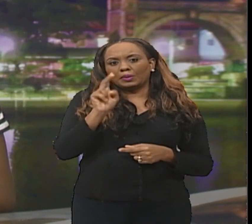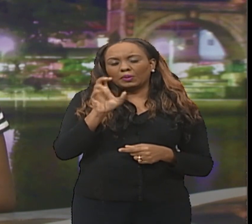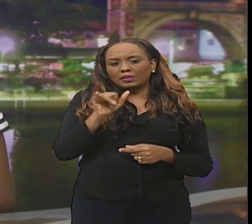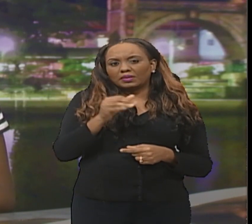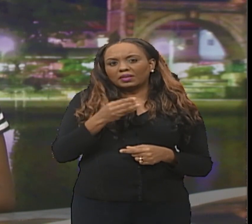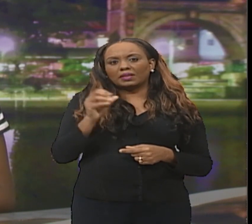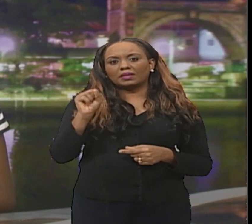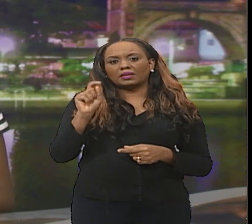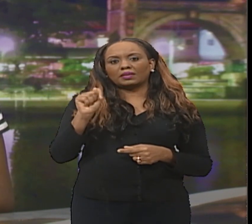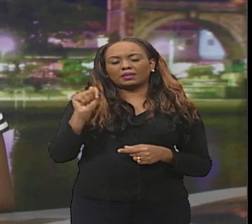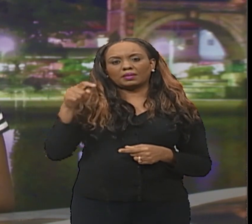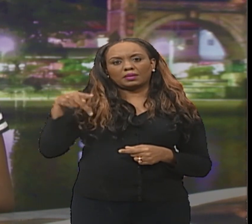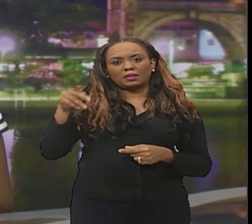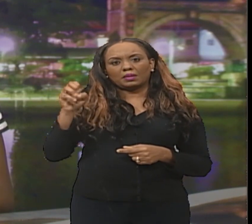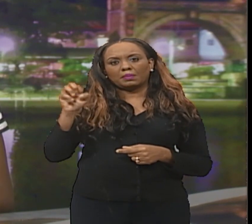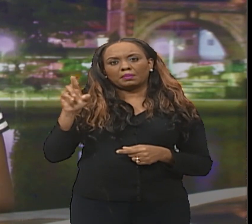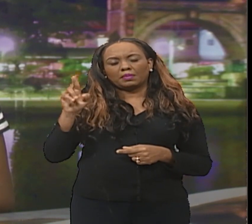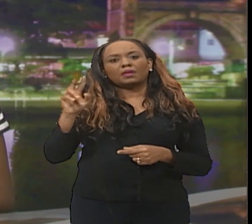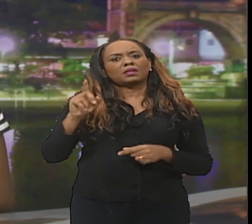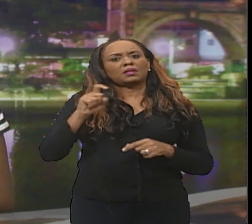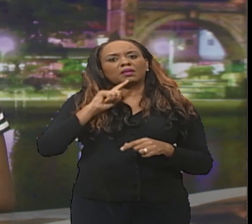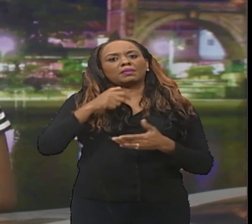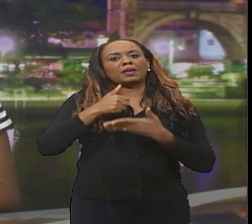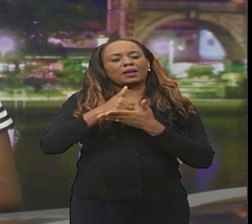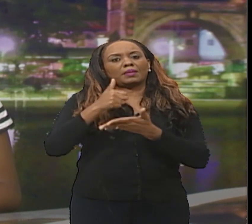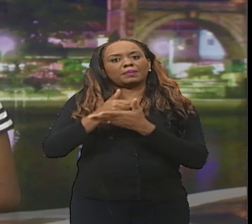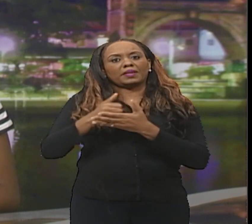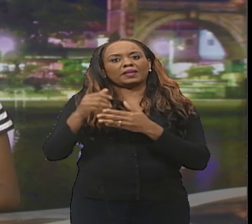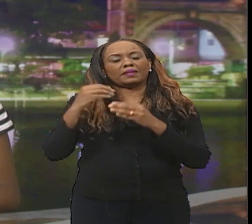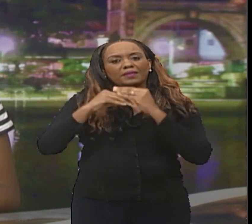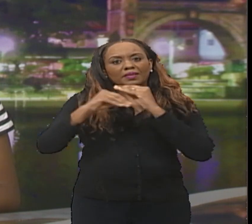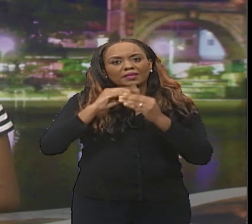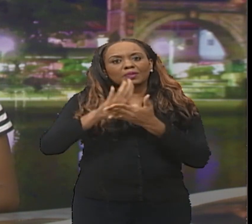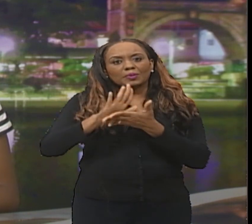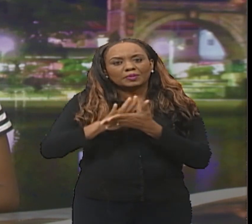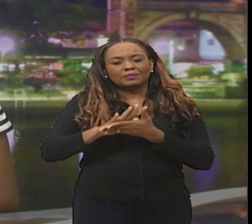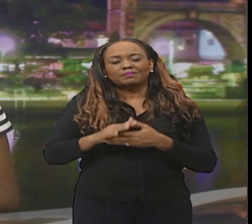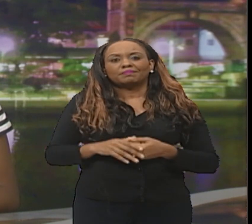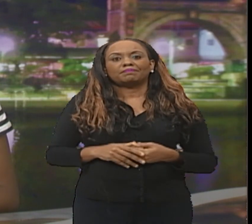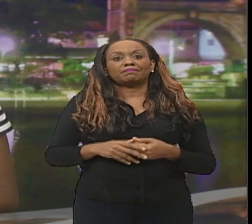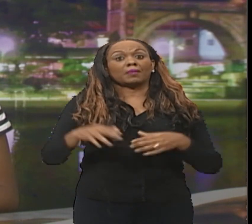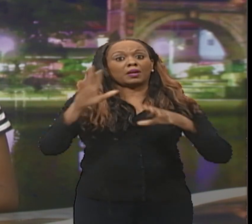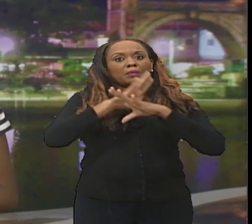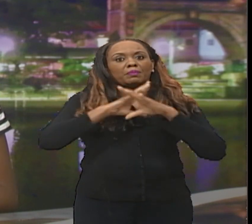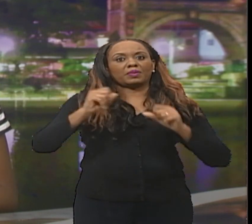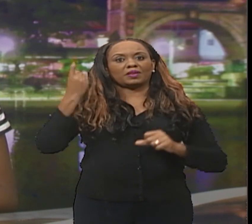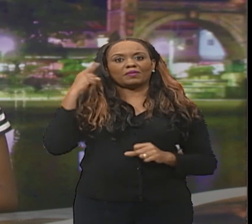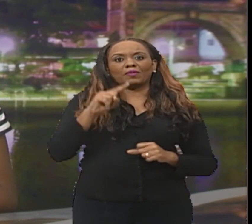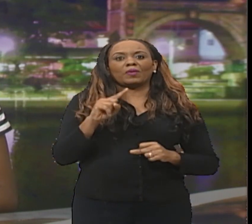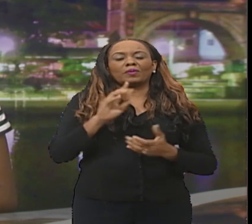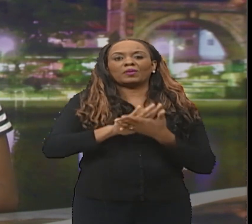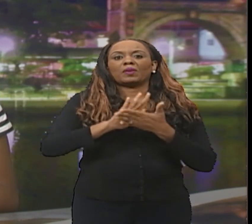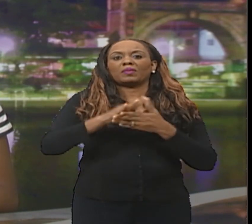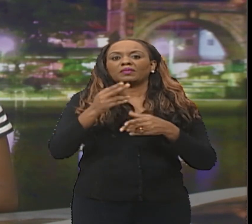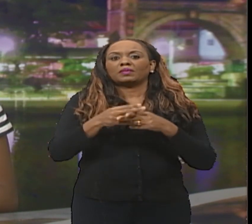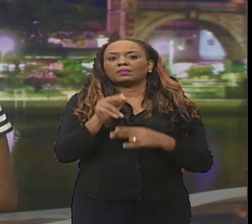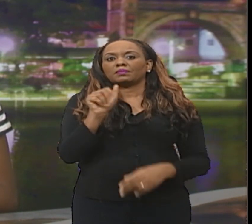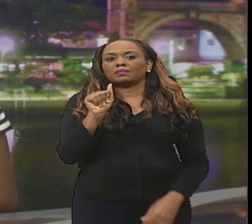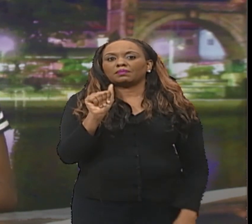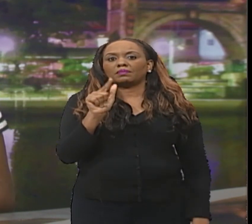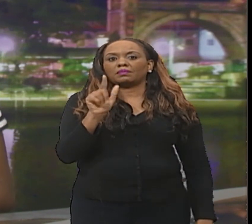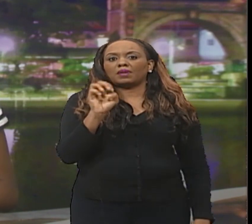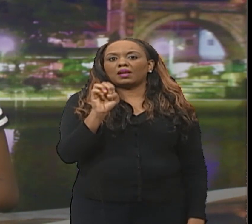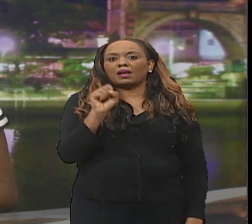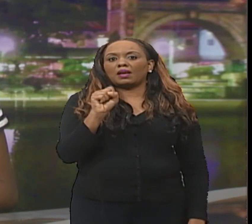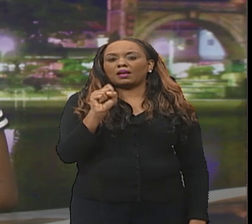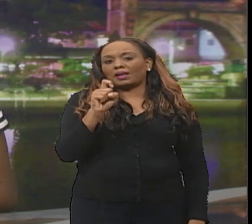of the country's oldest educational institutions. President of the Alexandra Alumni Association, Felicia Sue, made the